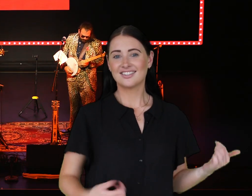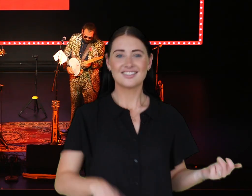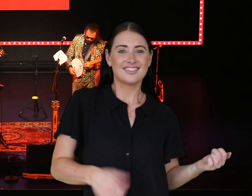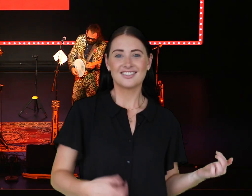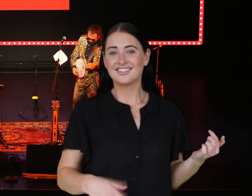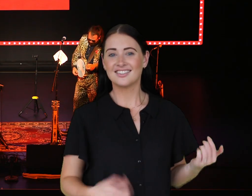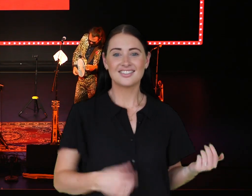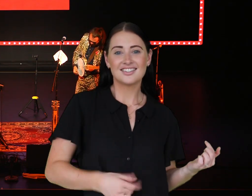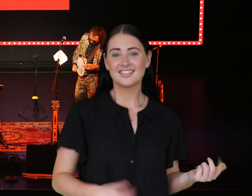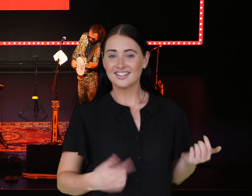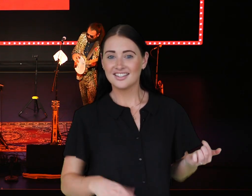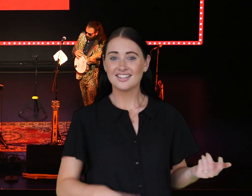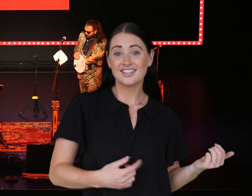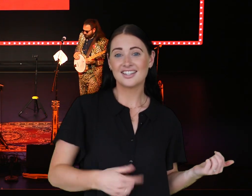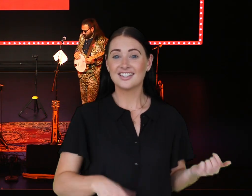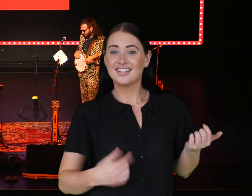Music